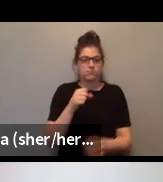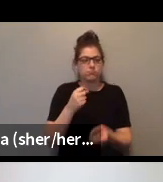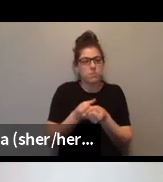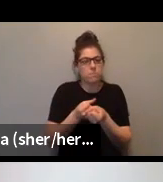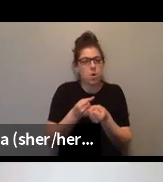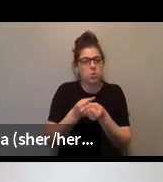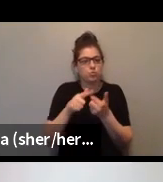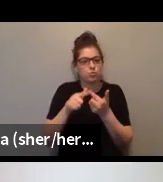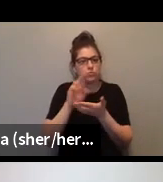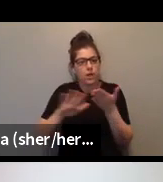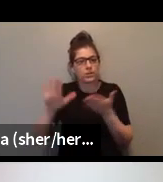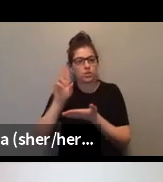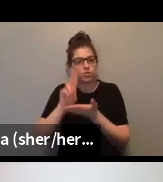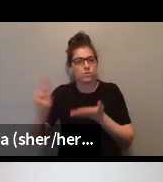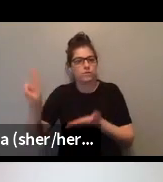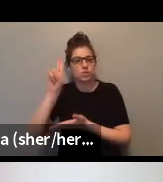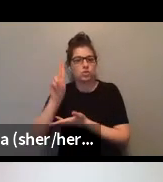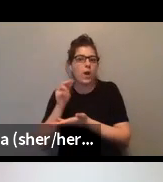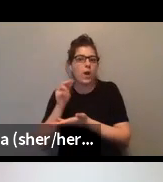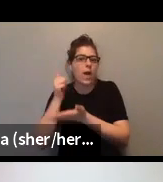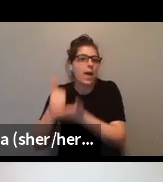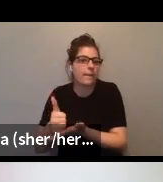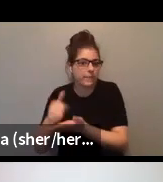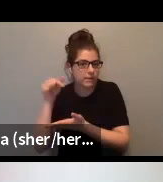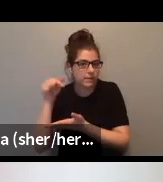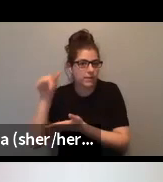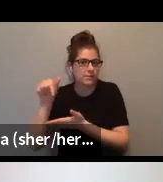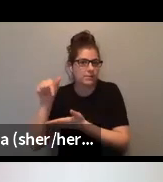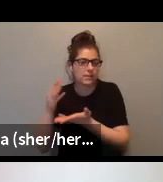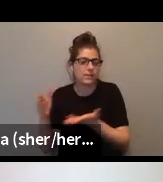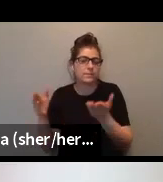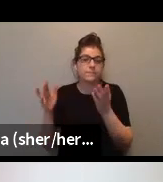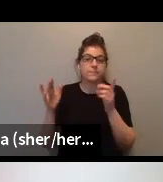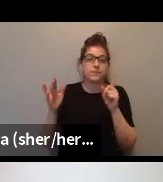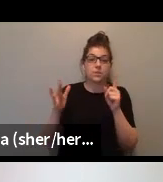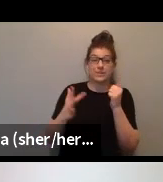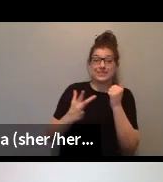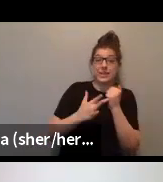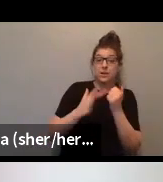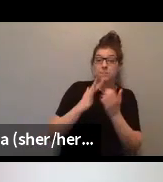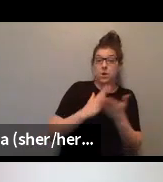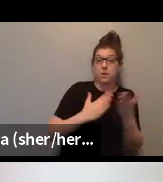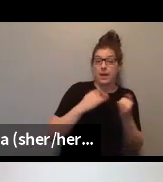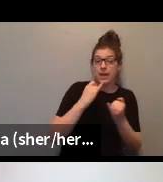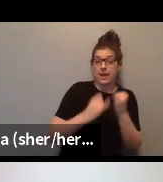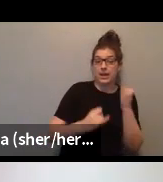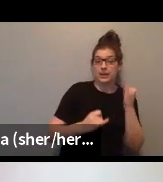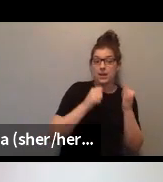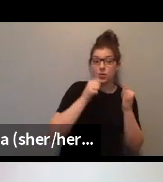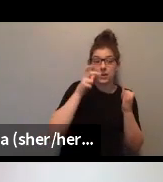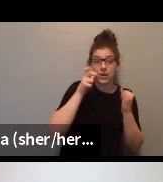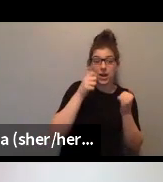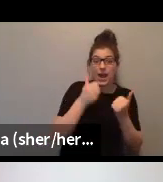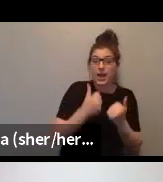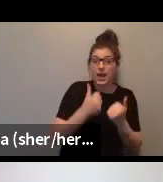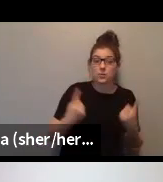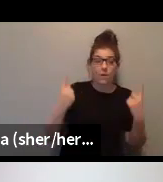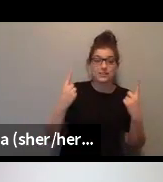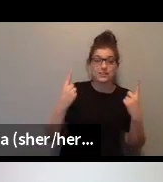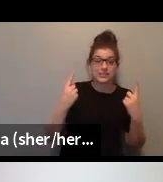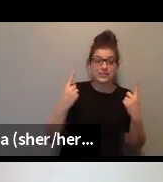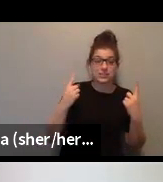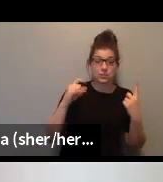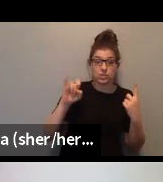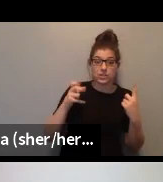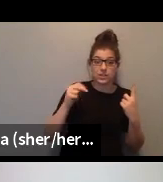this situation to assist? So there's a technical issue on my end. I don't hear anybody anymore. So has Jillian